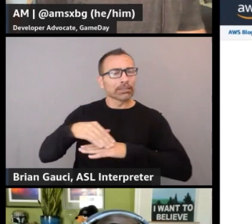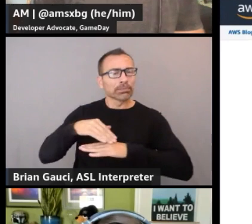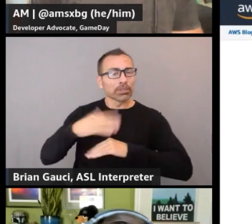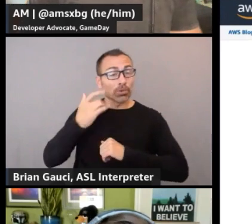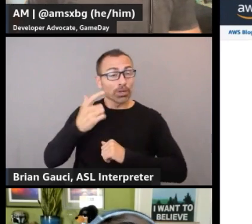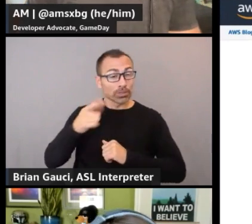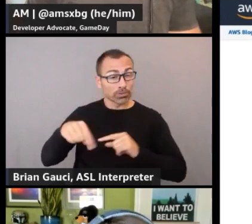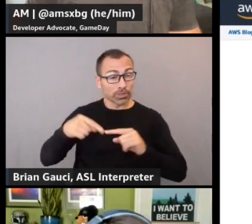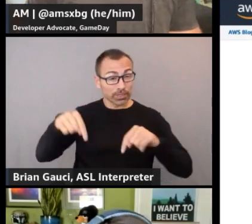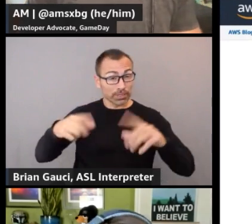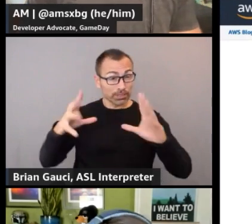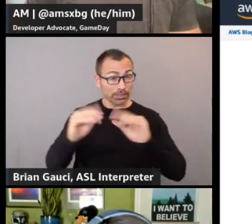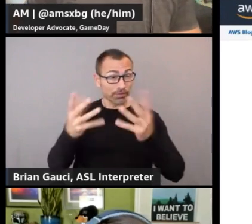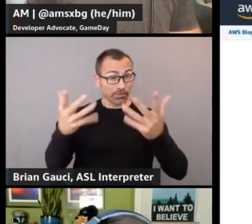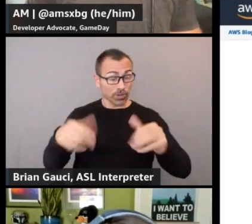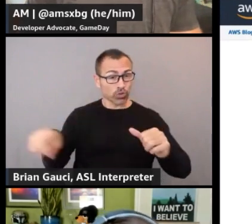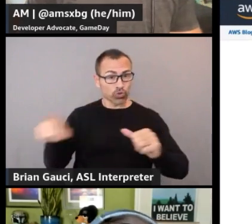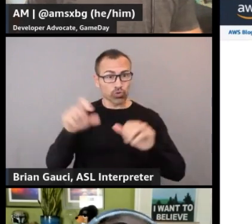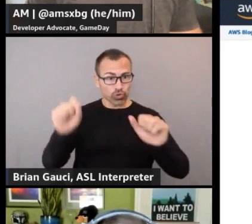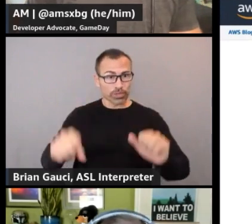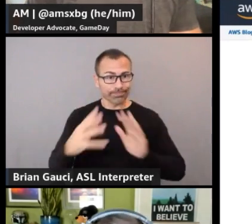can very easily repeat what I did.